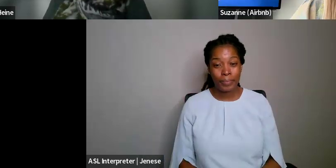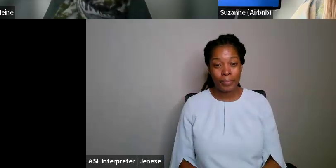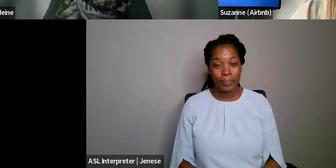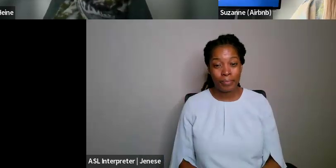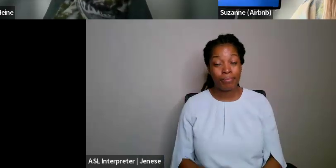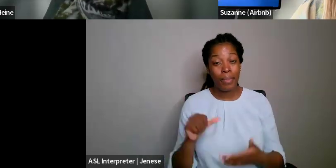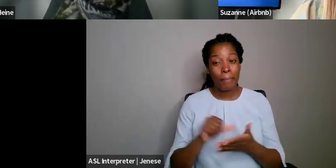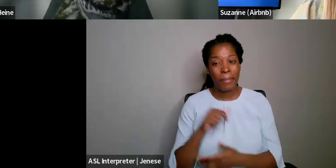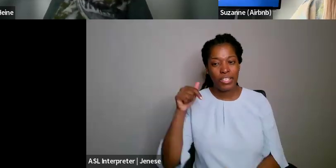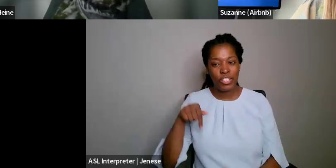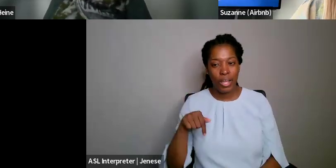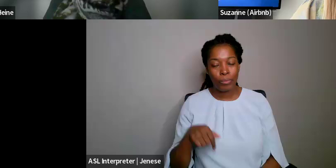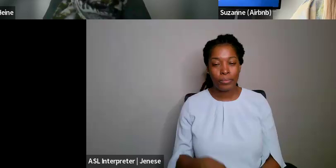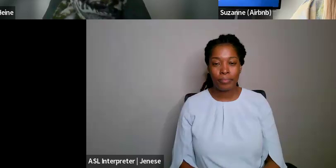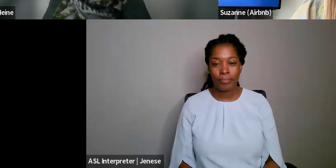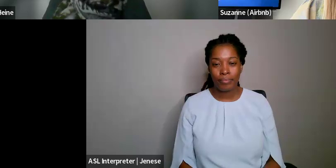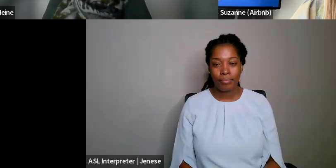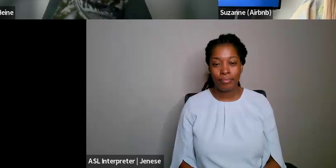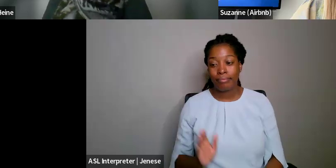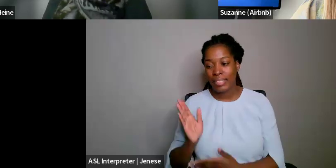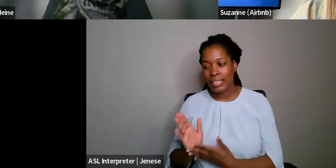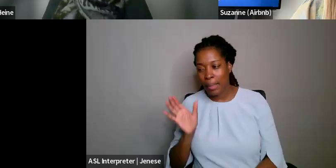Page down. Stop listening.